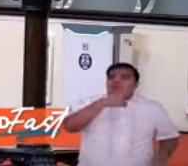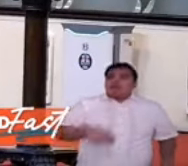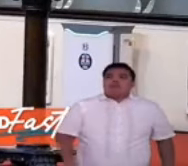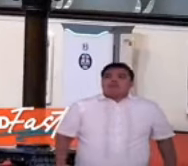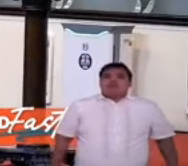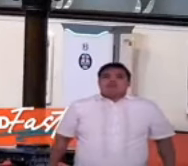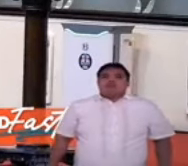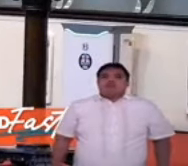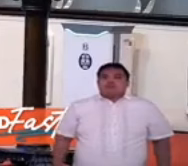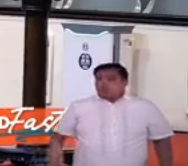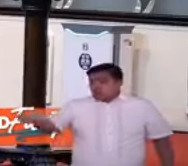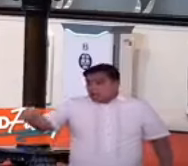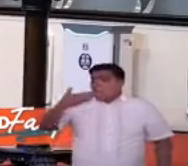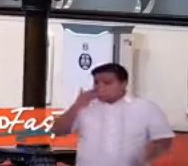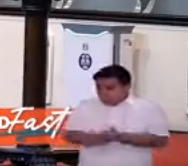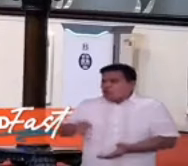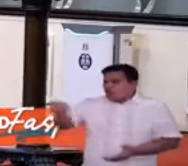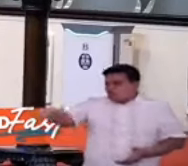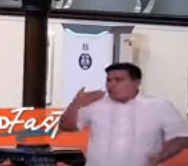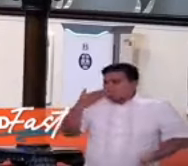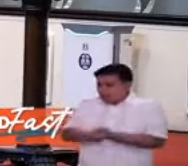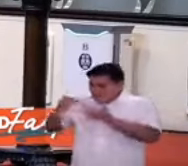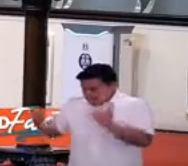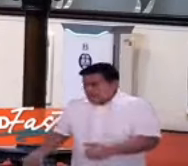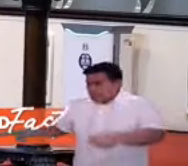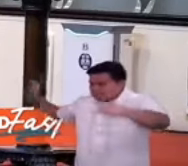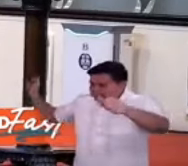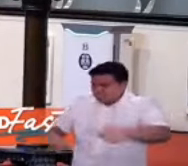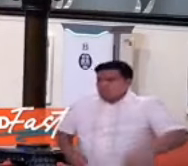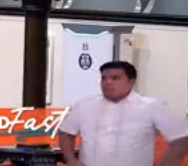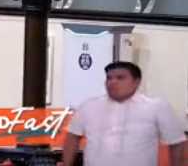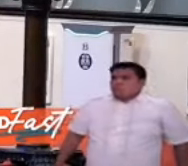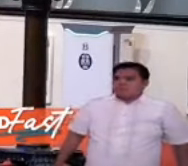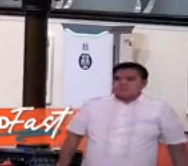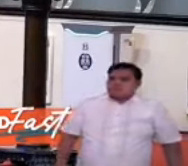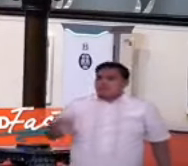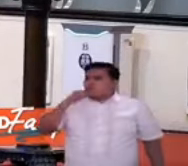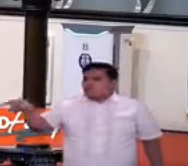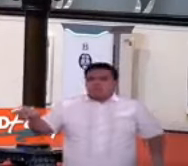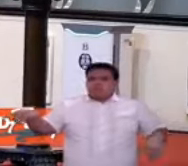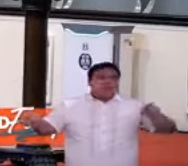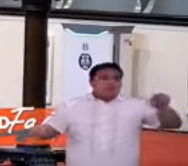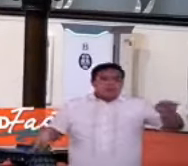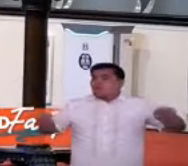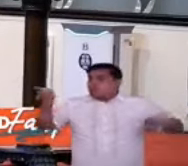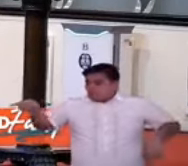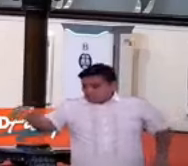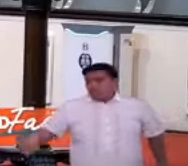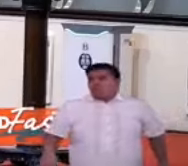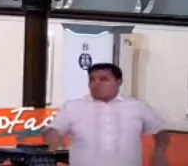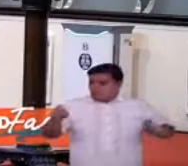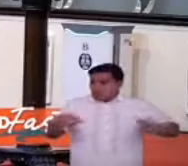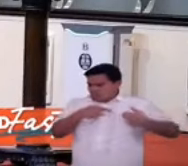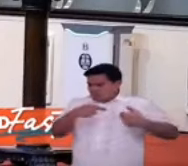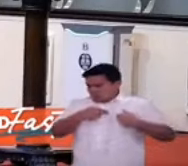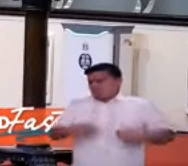Let them, if you know they are wrong, let them take responsibility. Ako mangutugod, ako. Dili ka, oy, siya. Let them take responsibility for